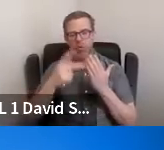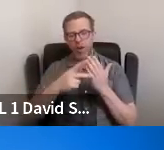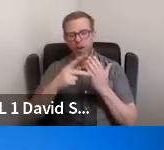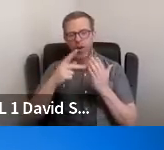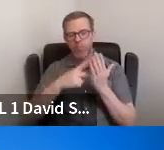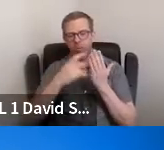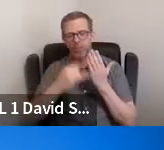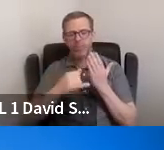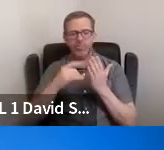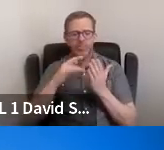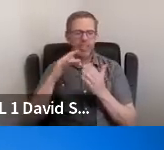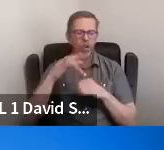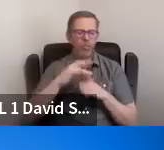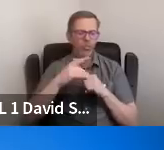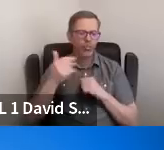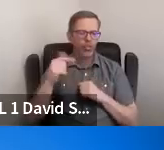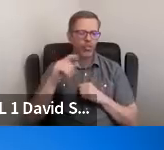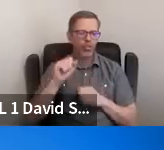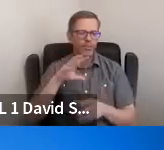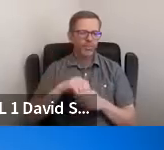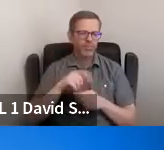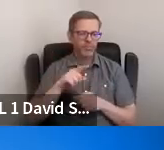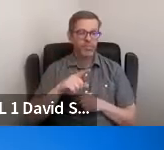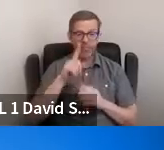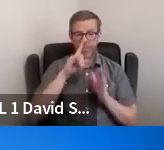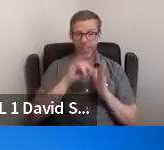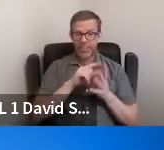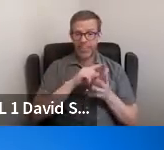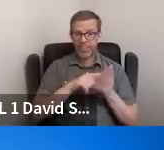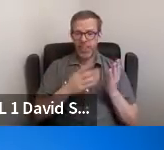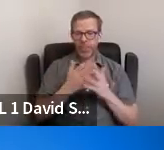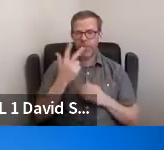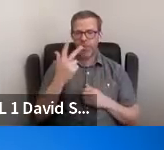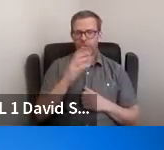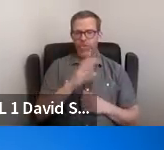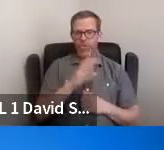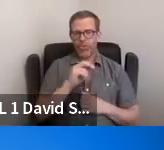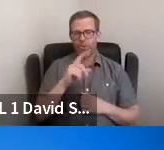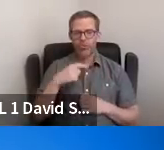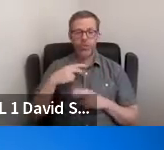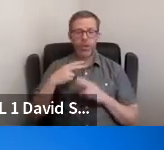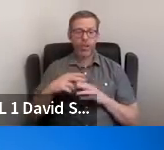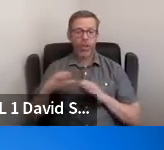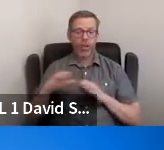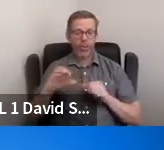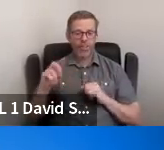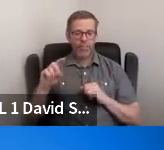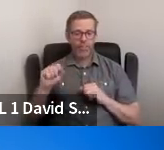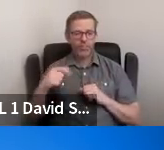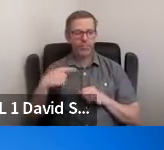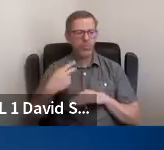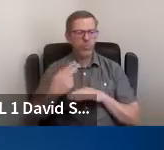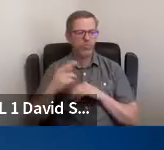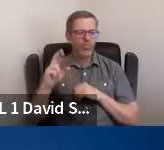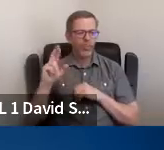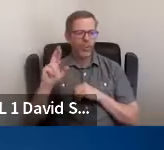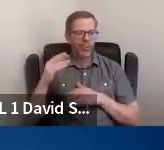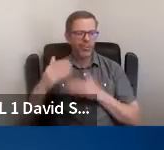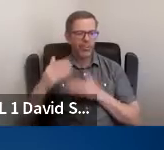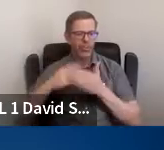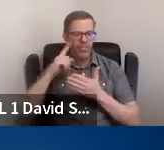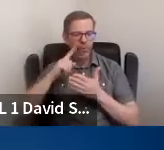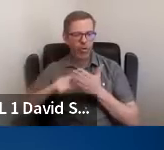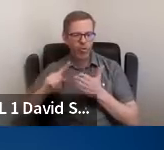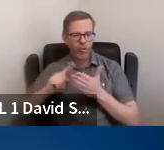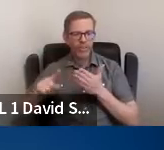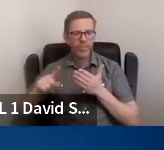grants. Yes, and we identify these programs using 3 character codes we call activity codes. For example, we use the R series for research grants